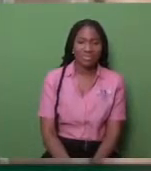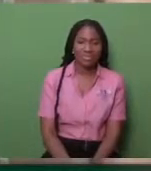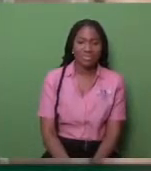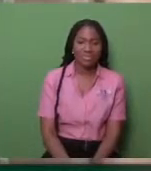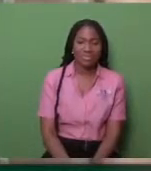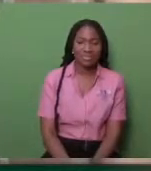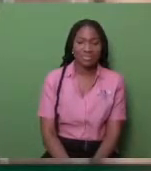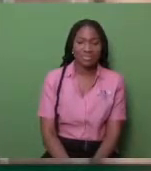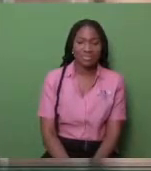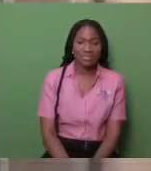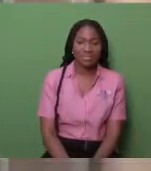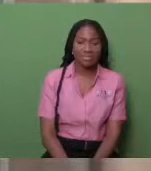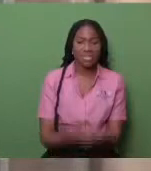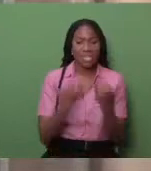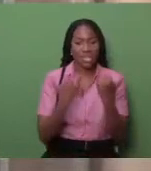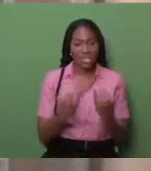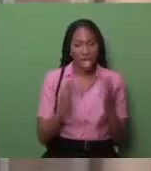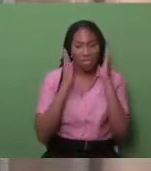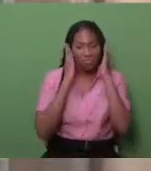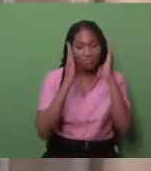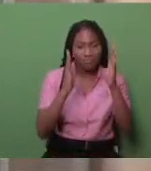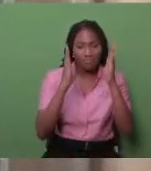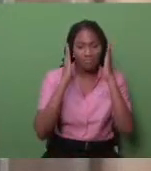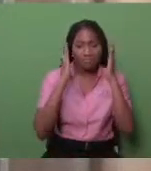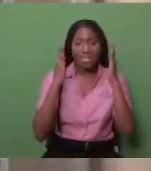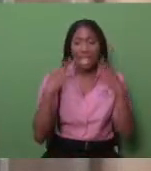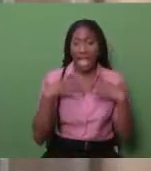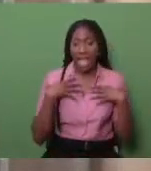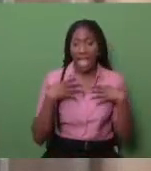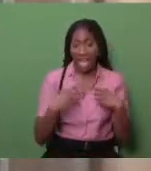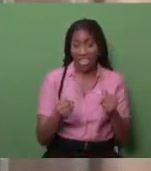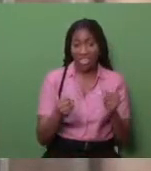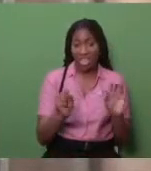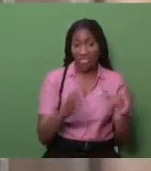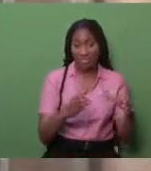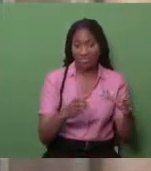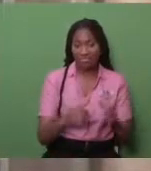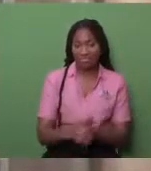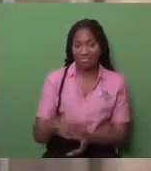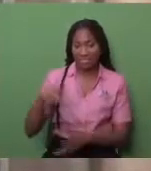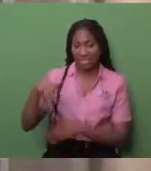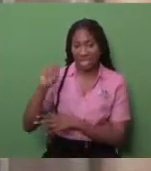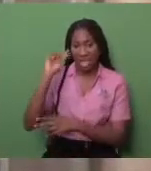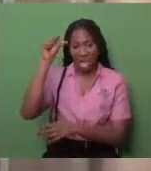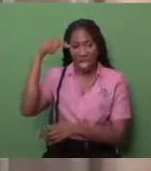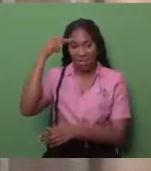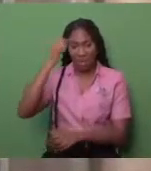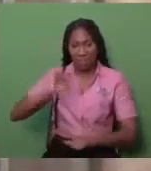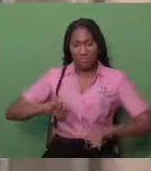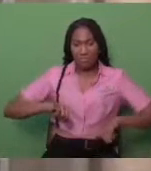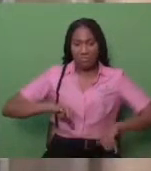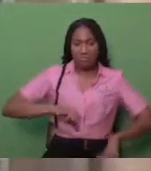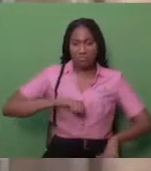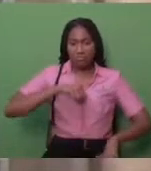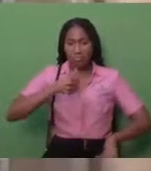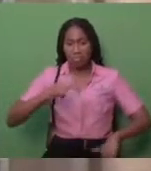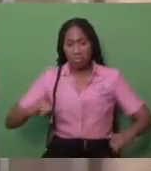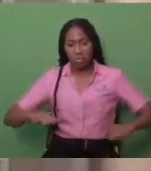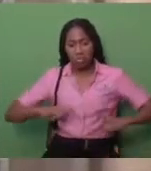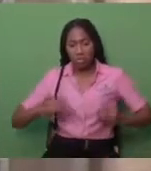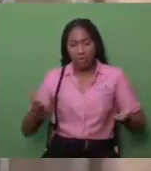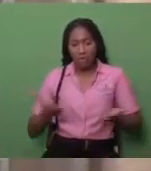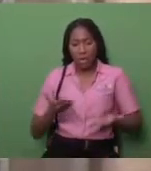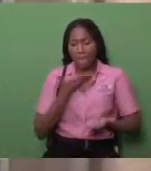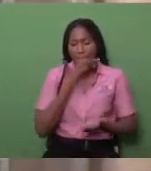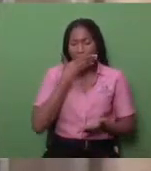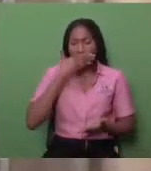I will speak now a bit on the health sector, madam. This government boasted about being number one in the world, the best